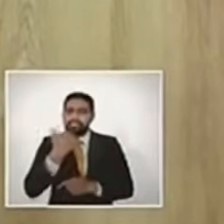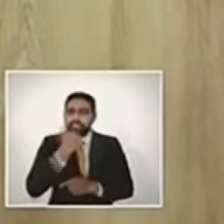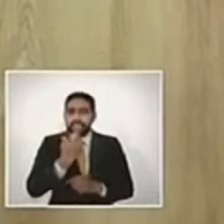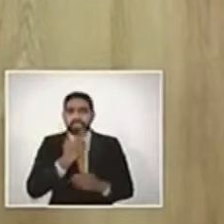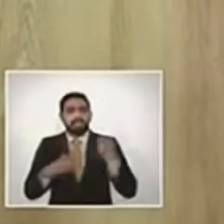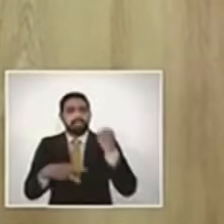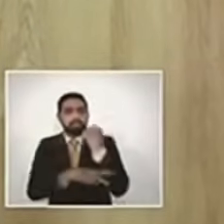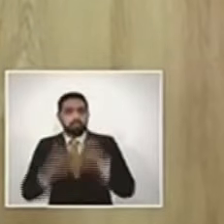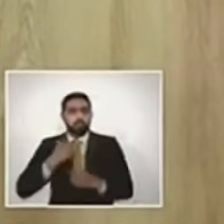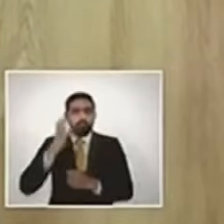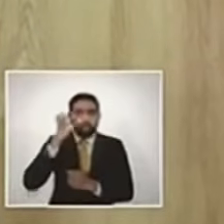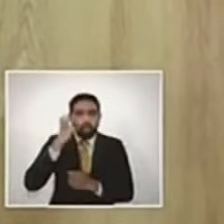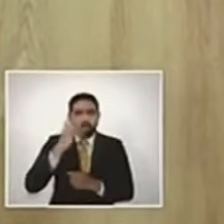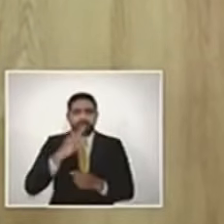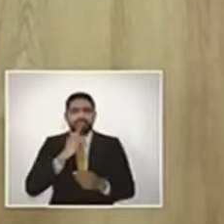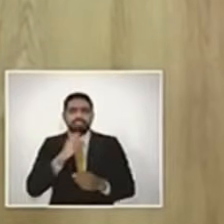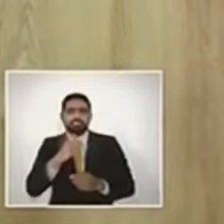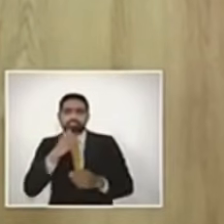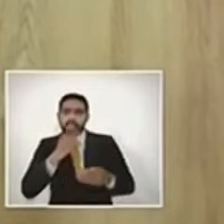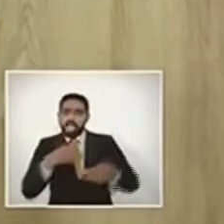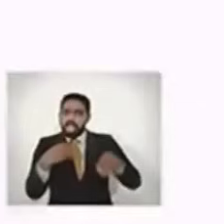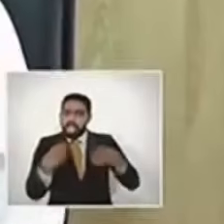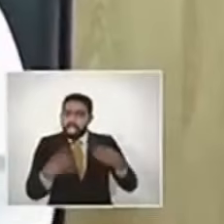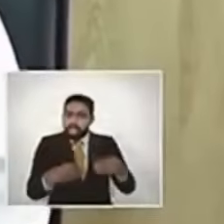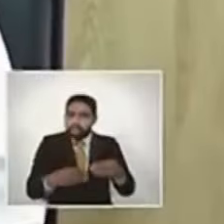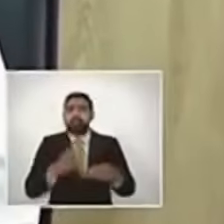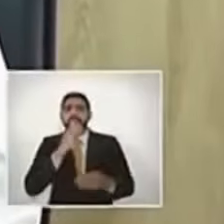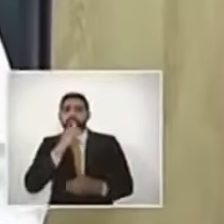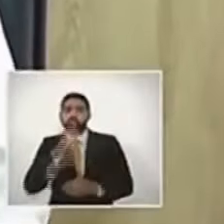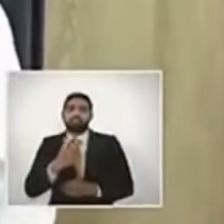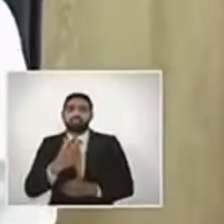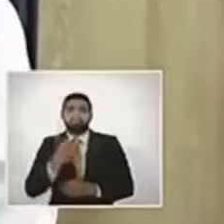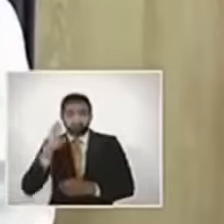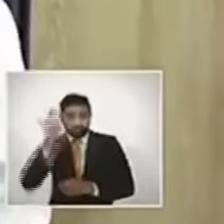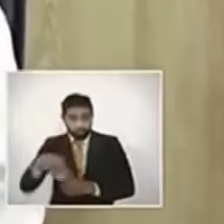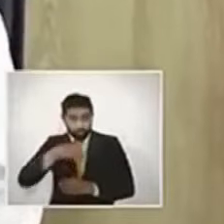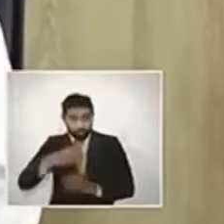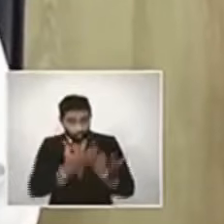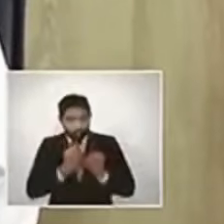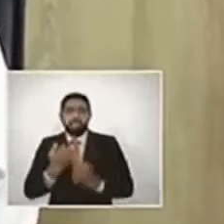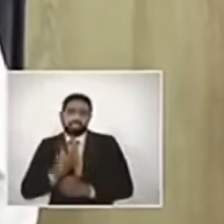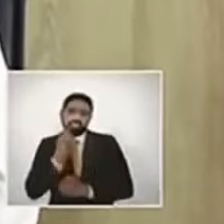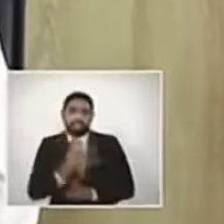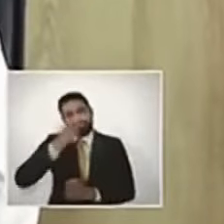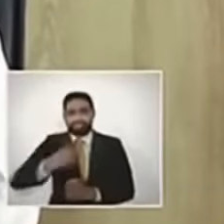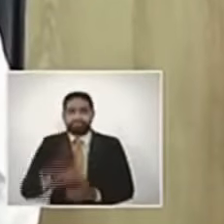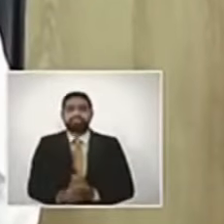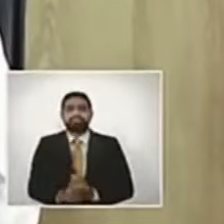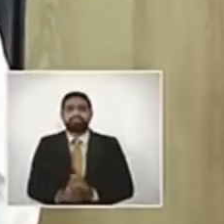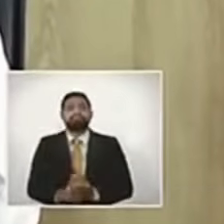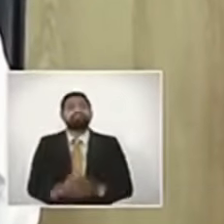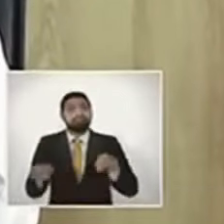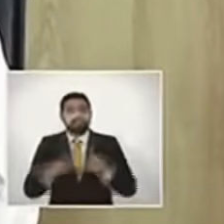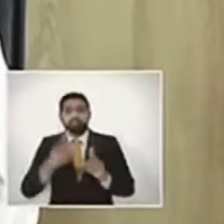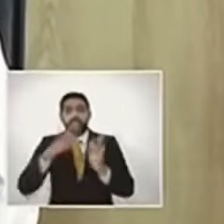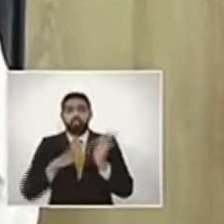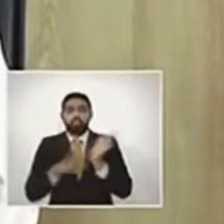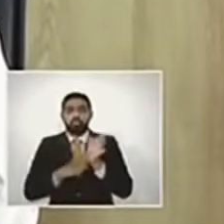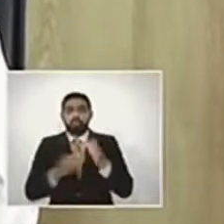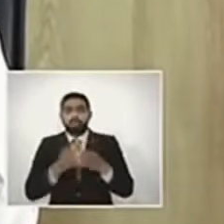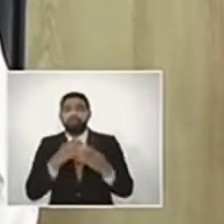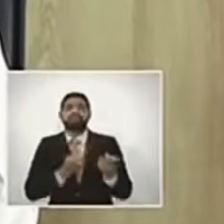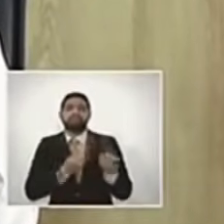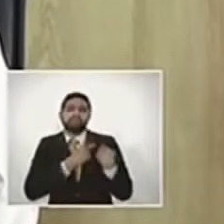has been granted to import specific types of fertilizer applied to certain types of crops. A committee will provide oversight to this task. For example, types